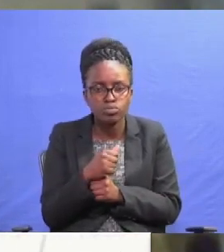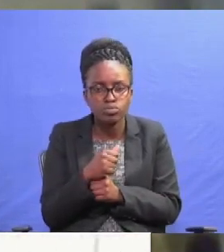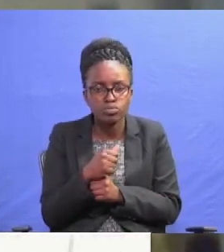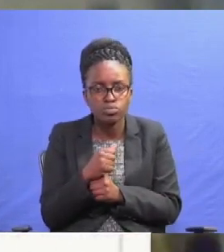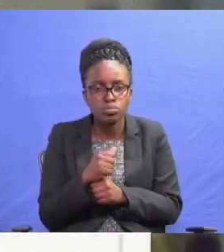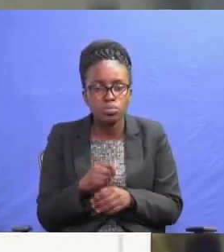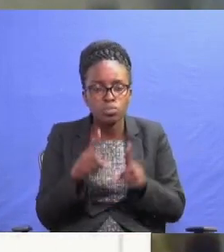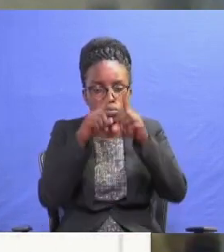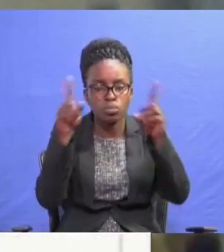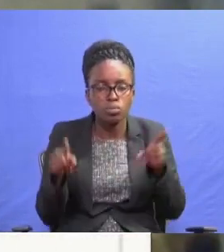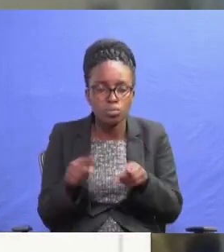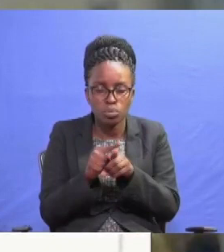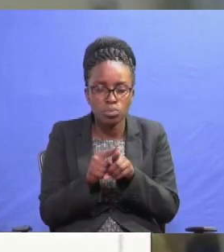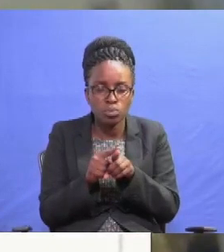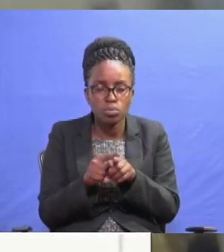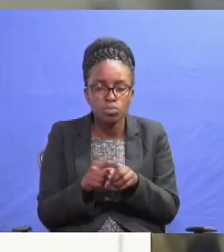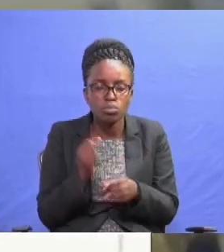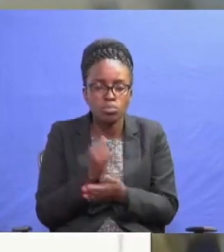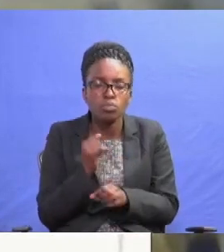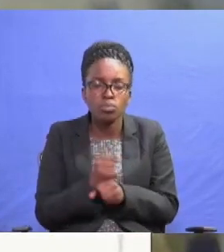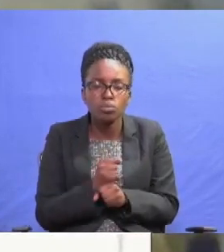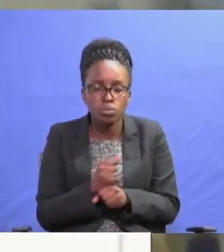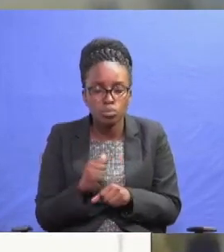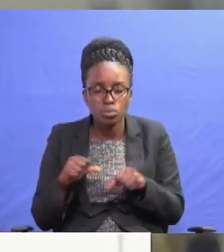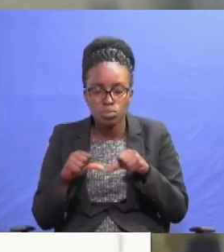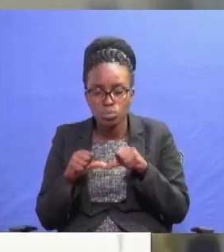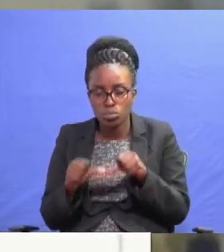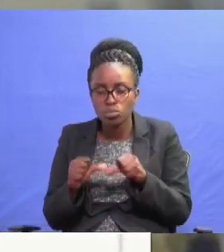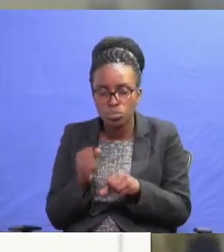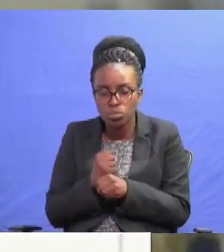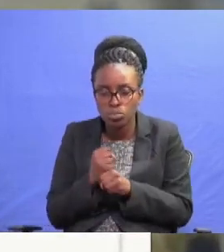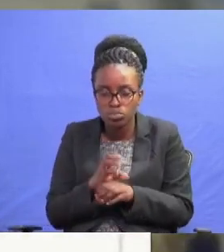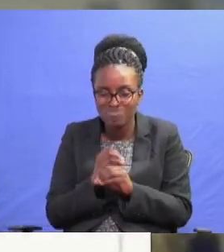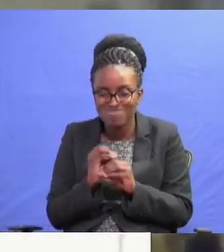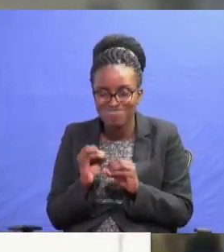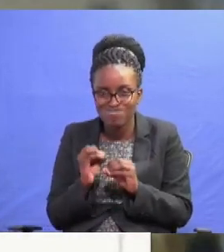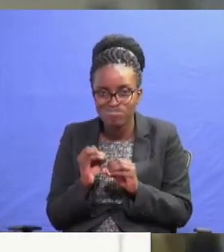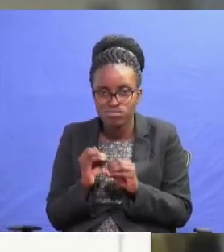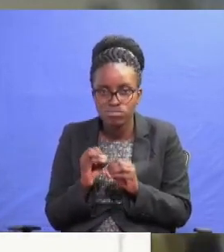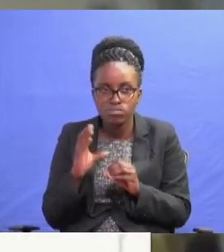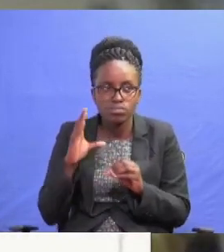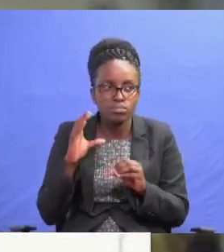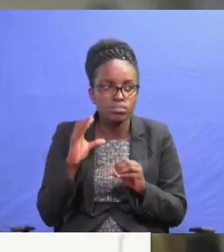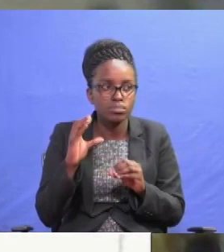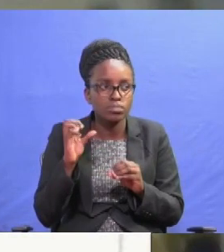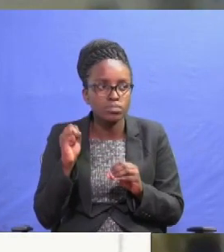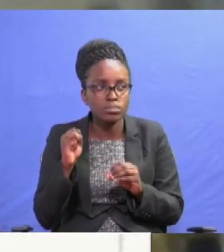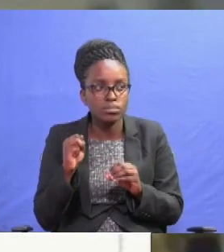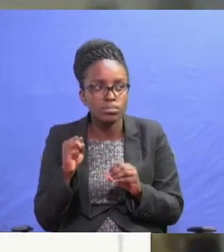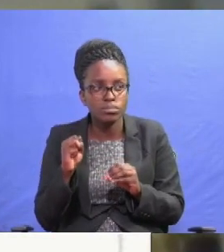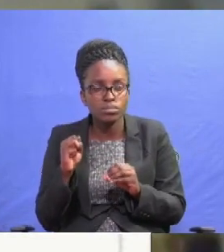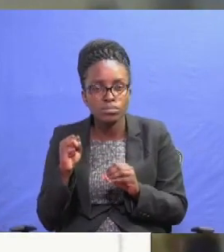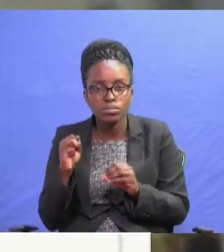anything. I had our CS internal security talking